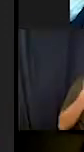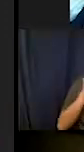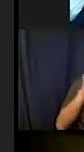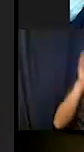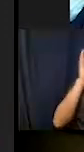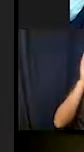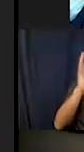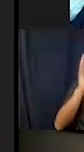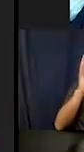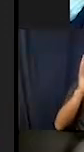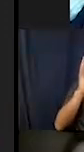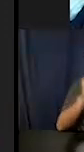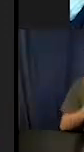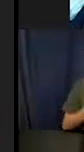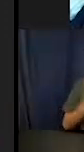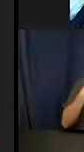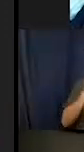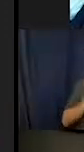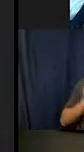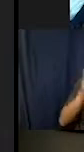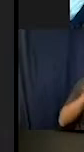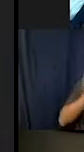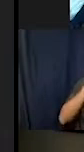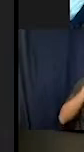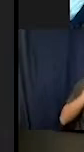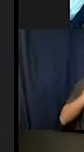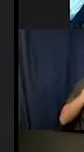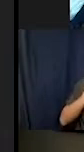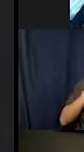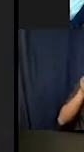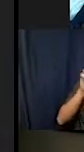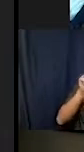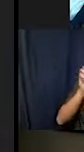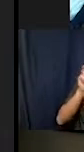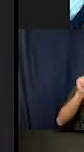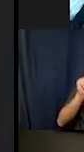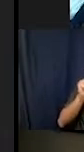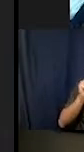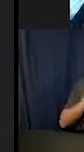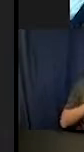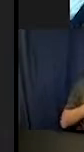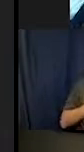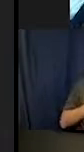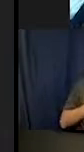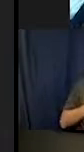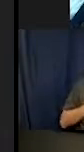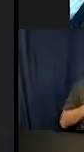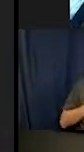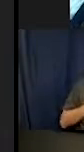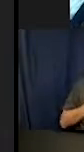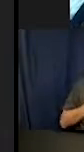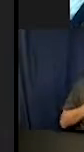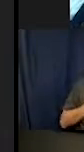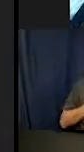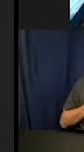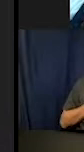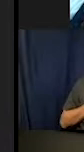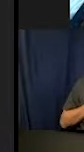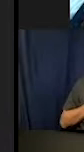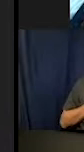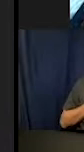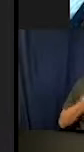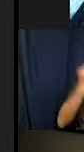Oh my God. What? That's so amazing. Yeah.